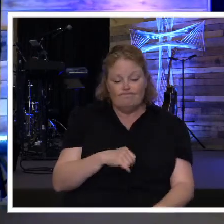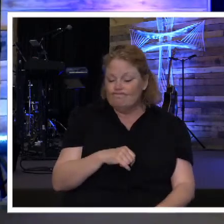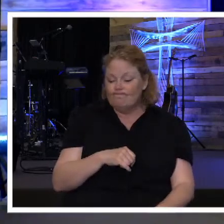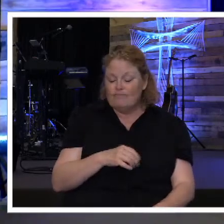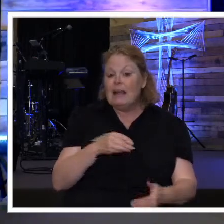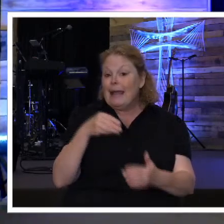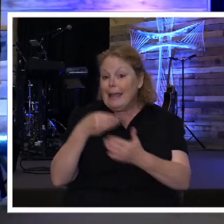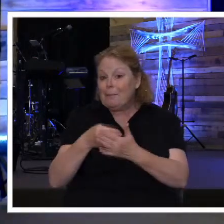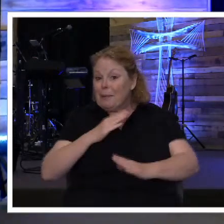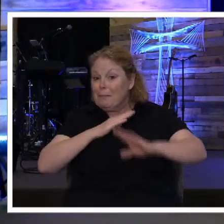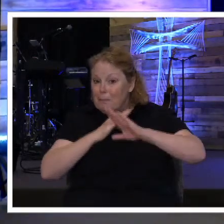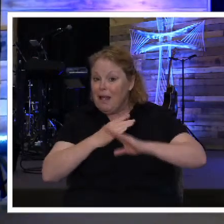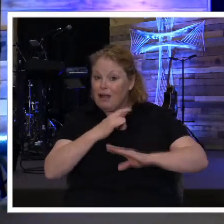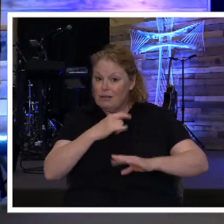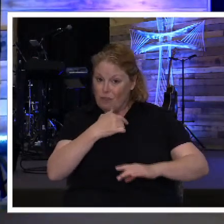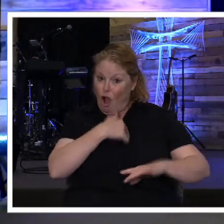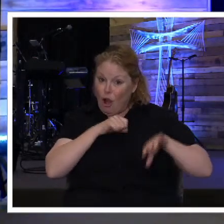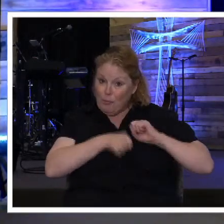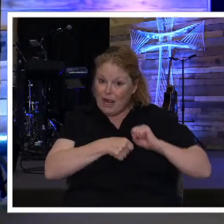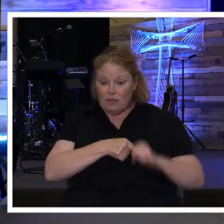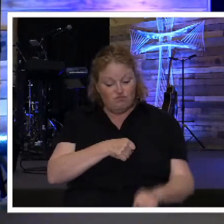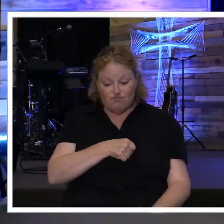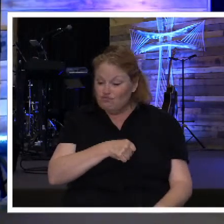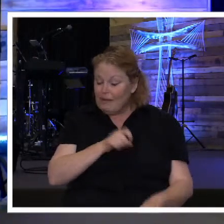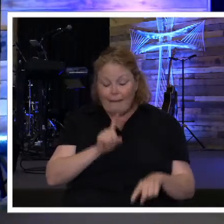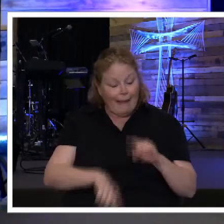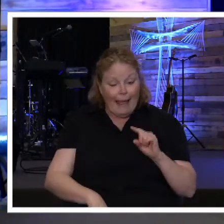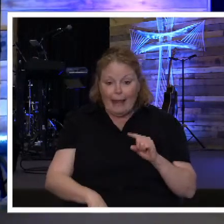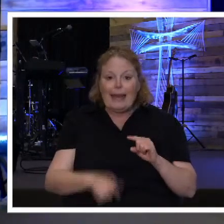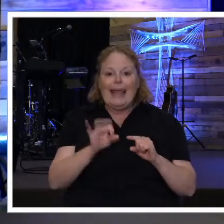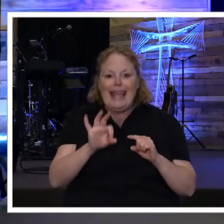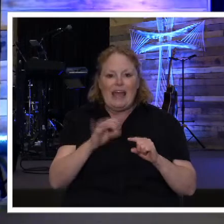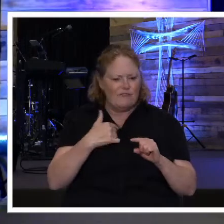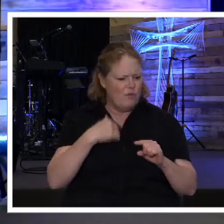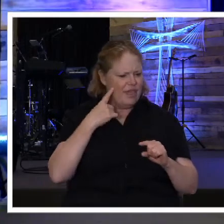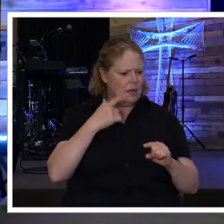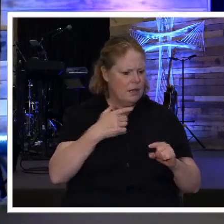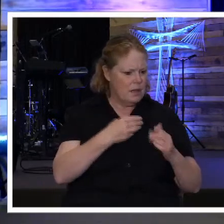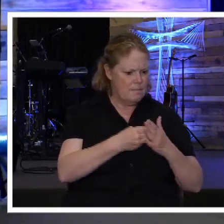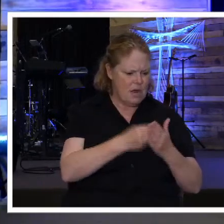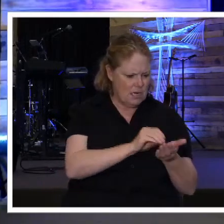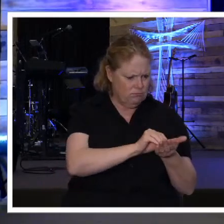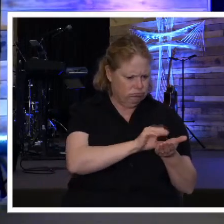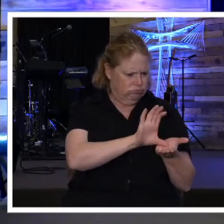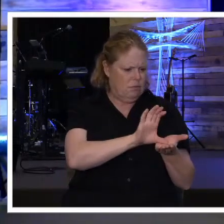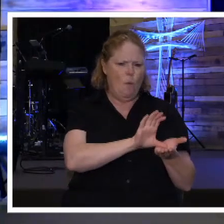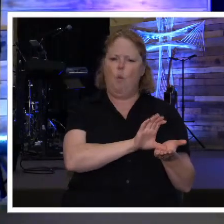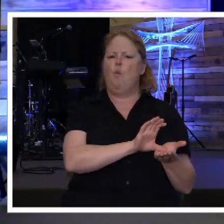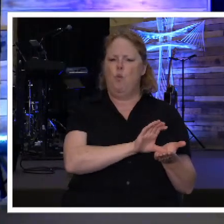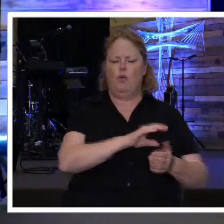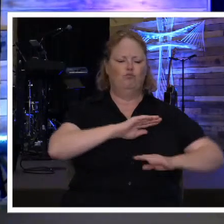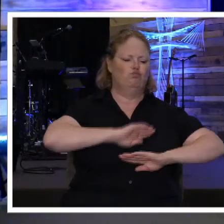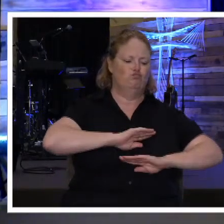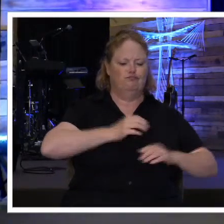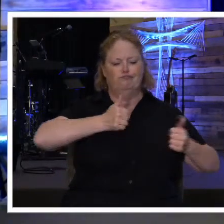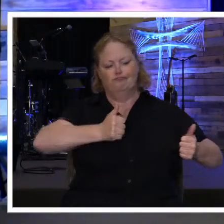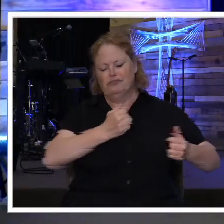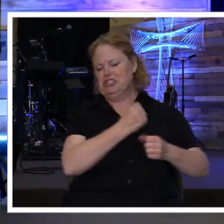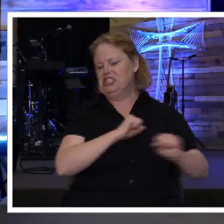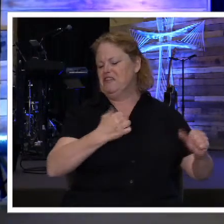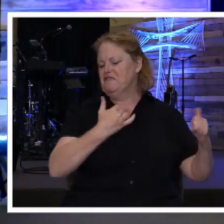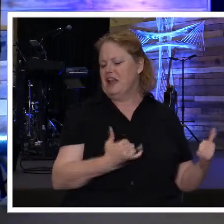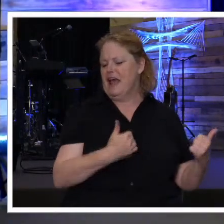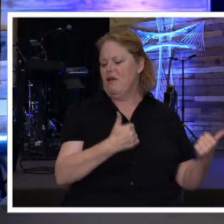stop heartbreak. And if you have built yourself up that this is your security and that this is your safety